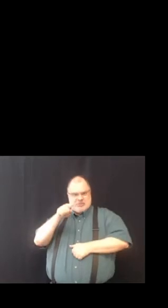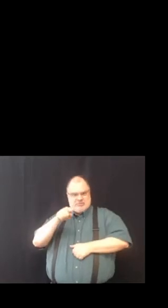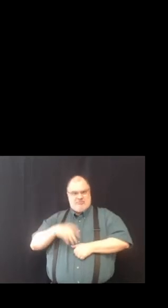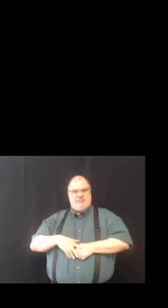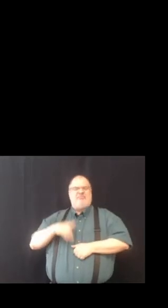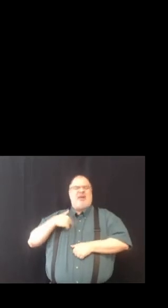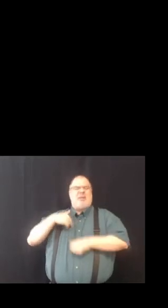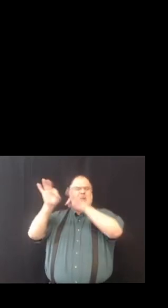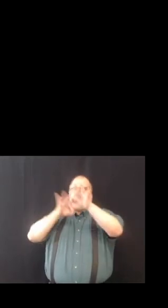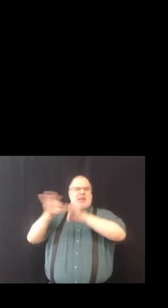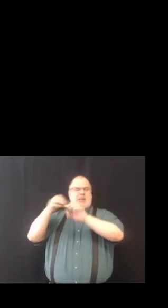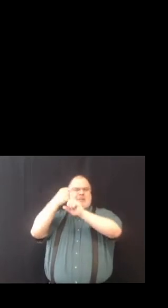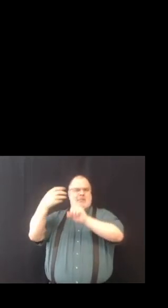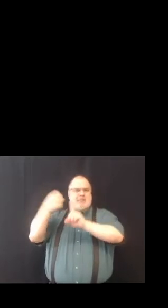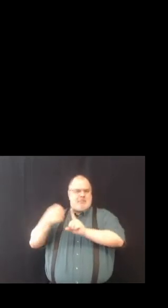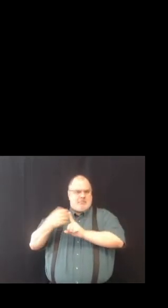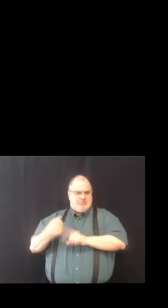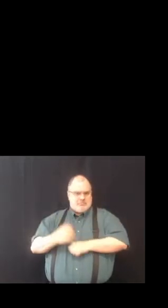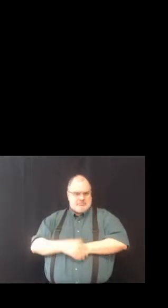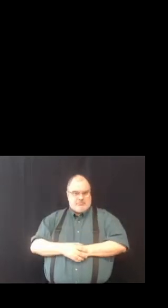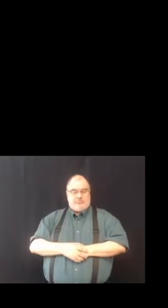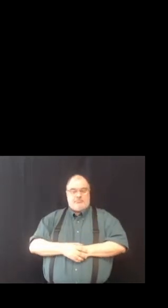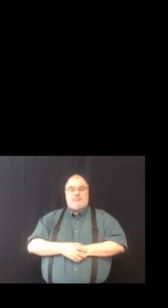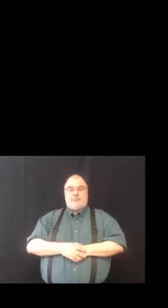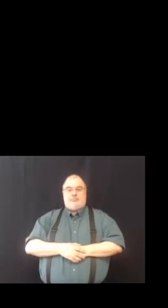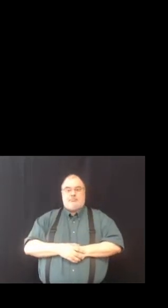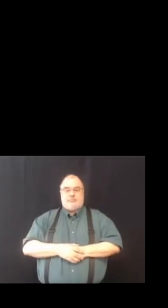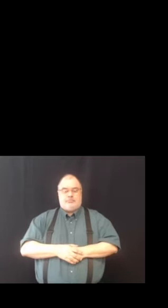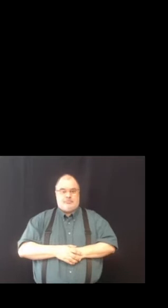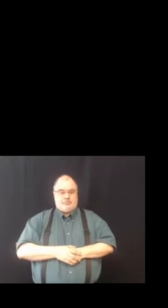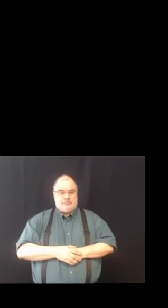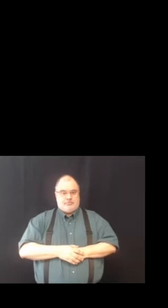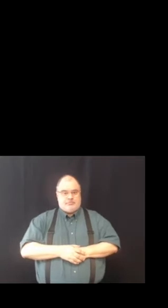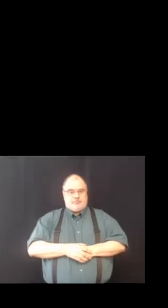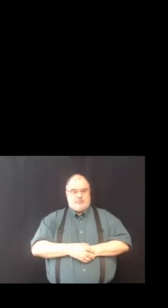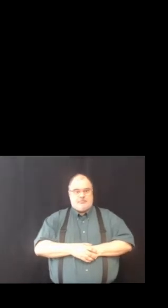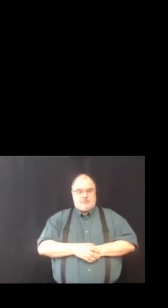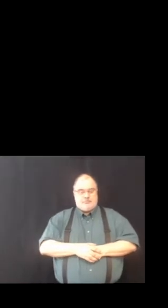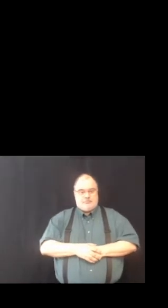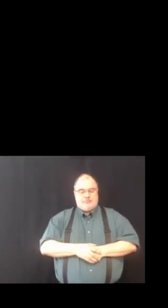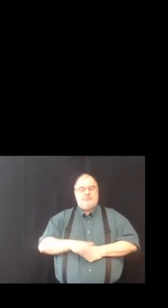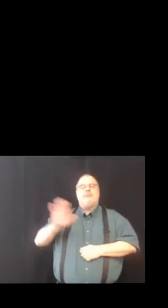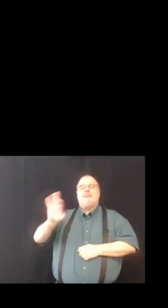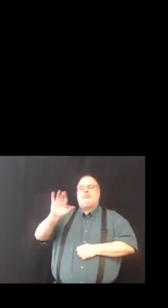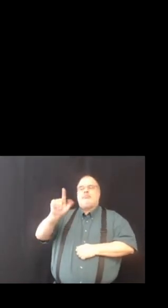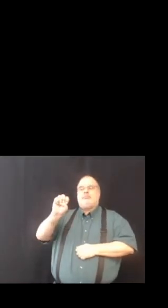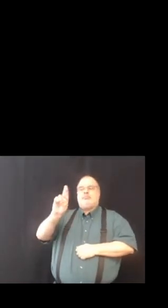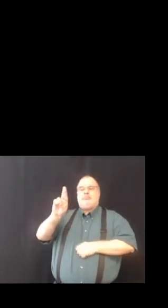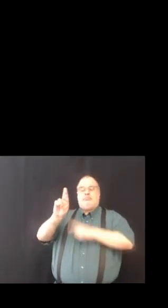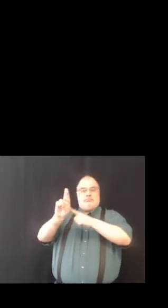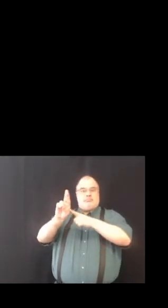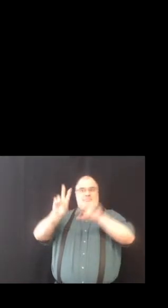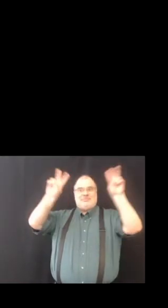can find some other resources. So our flyer that has information is titled, "Did you know that